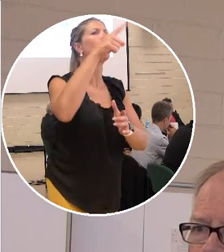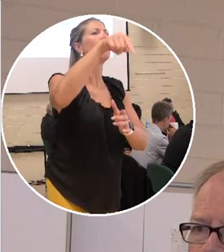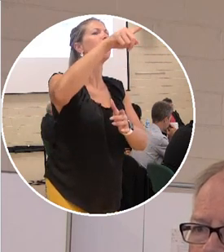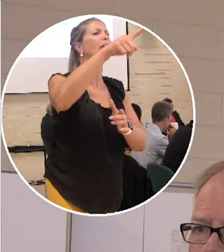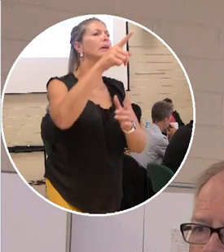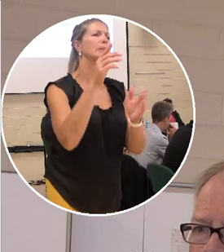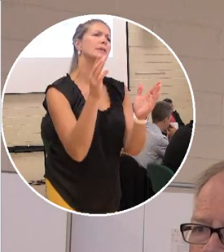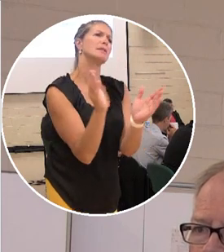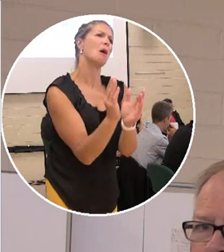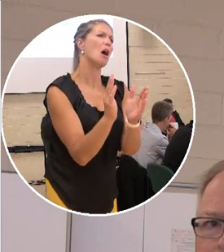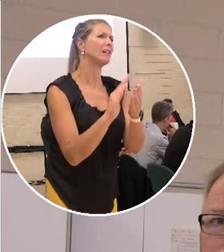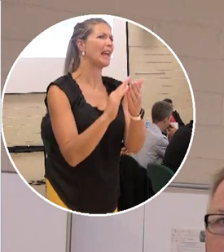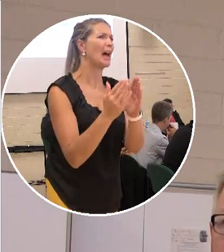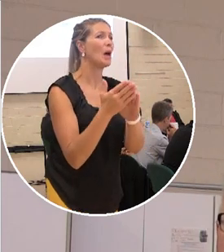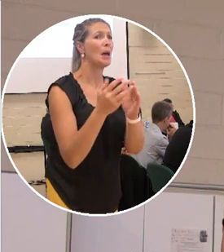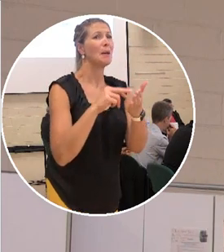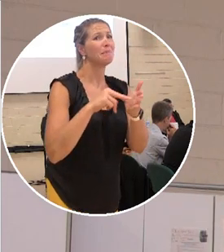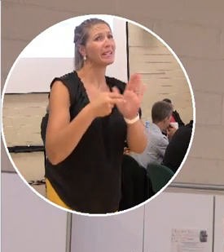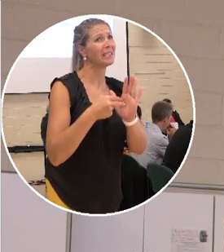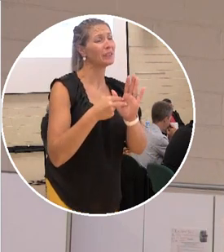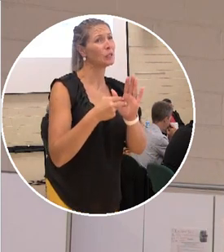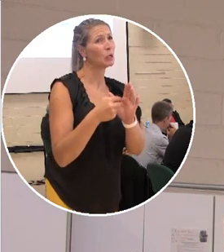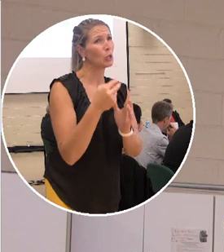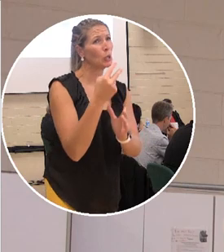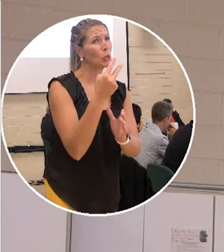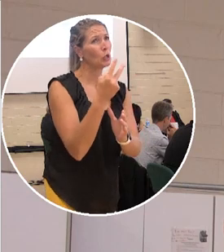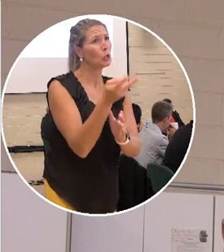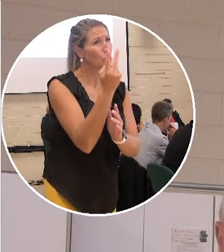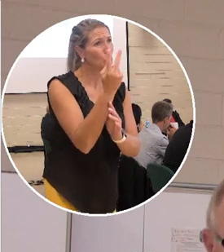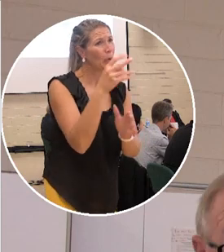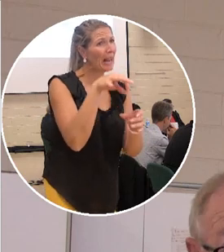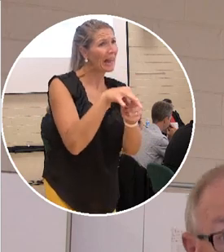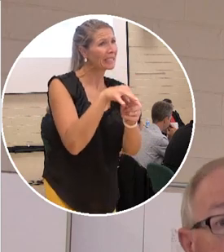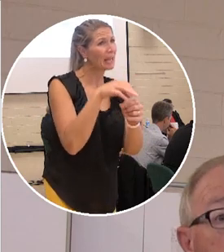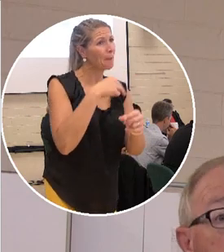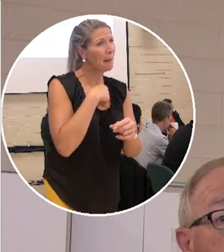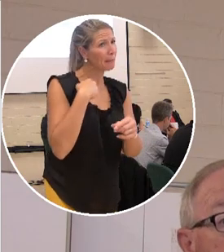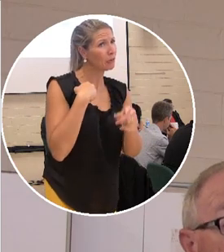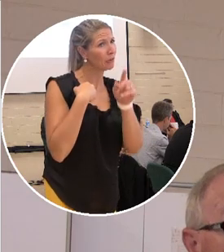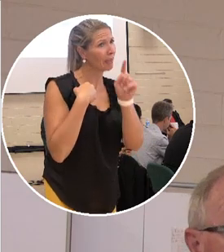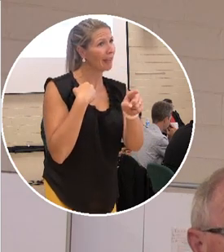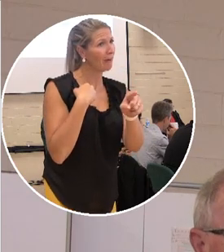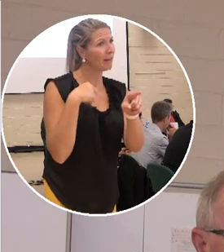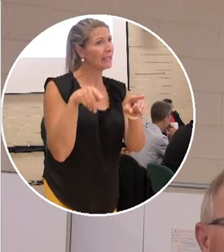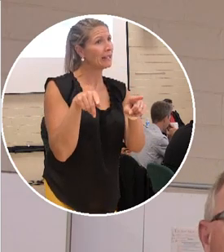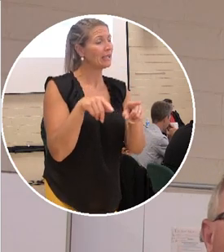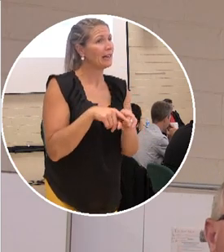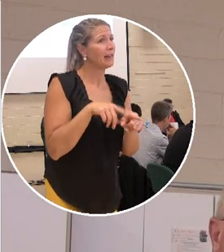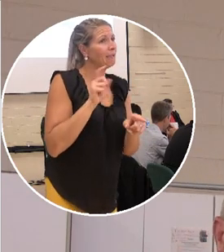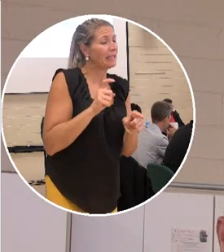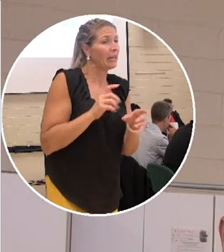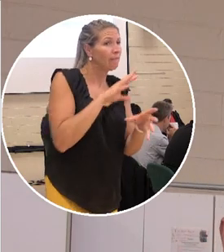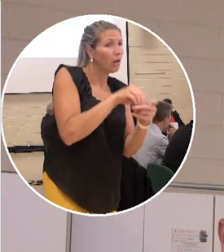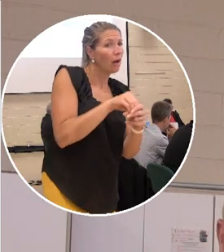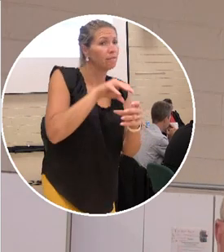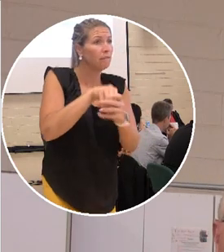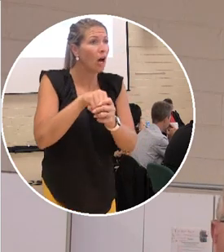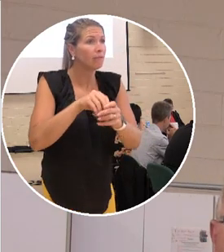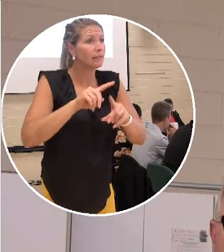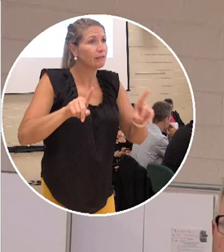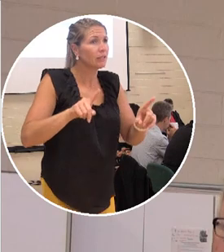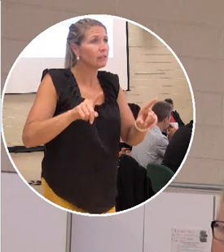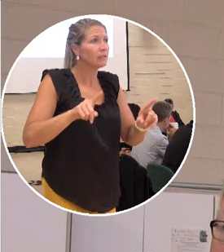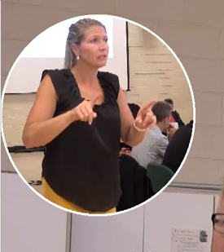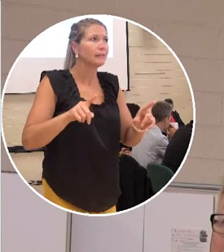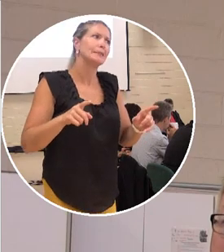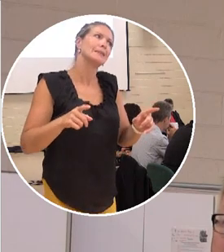And so these little communities may actually be hurt if one of us were to be on a board